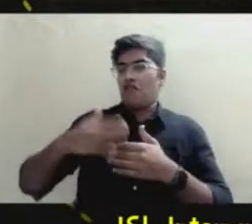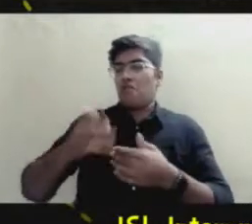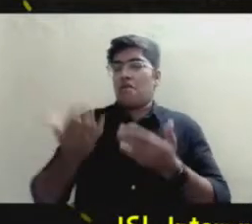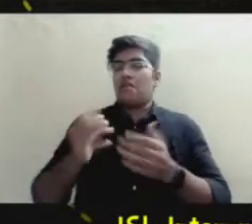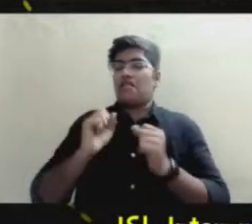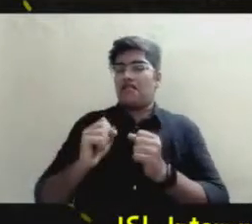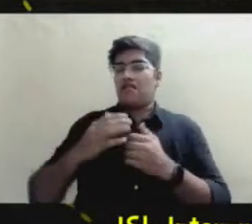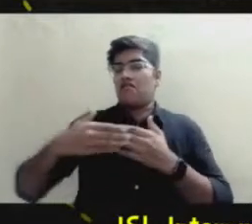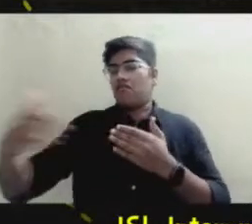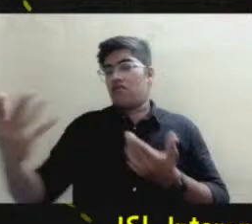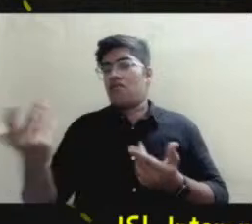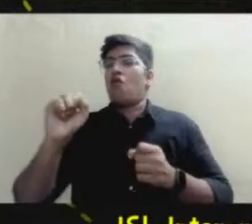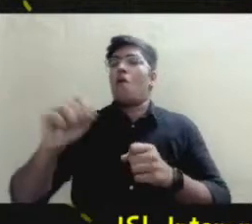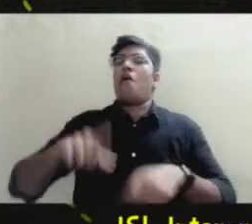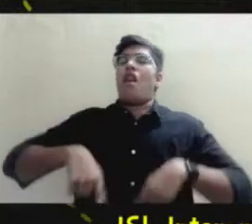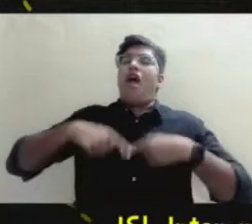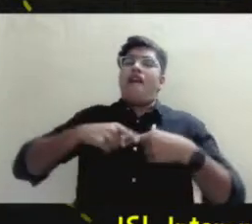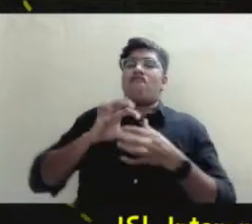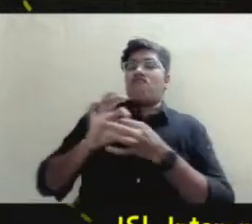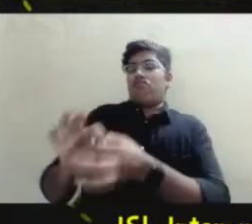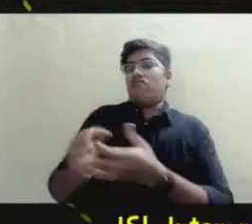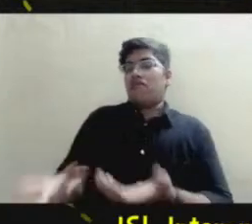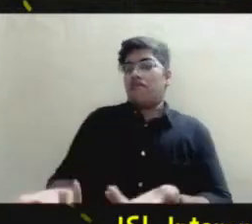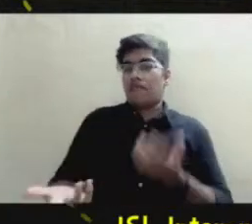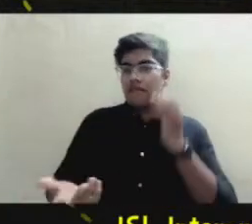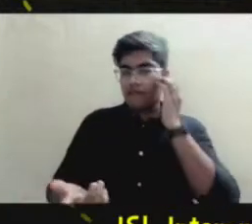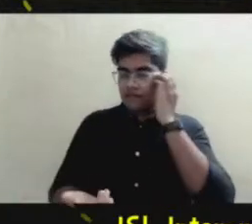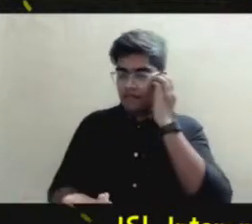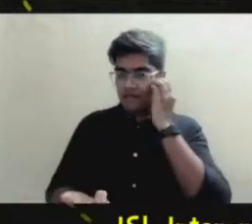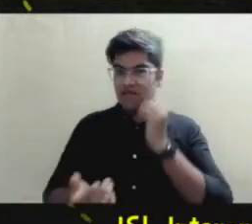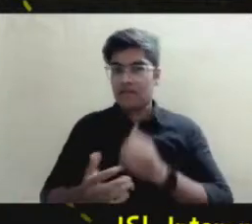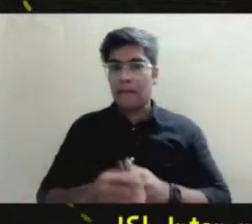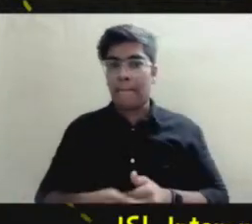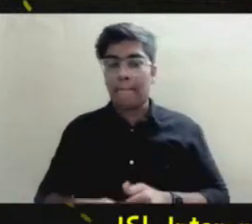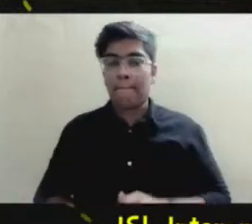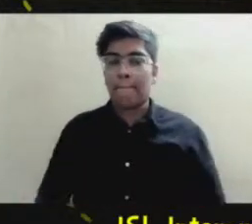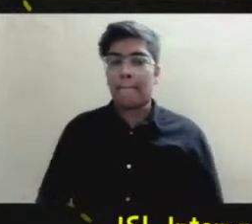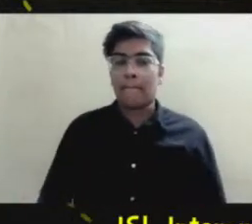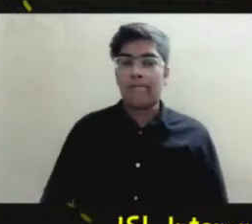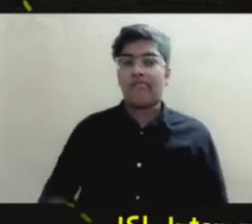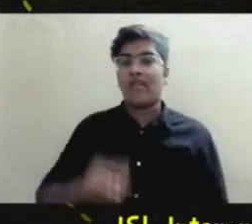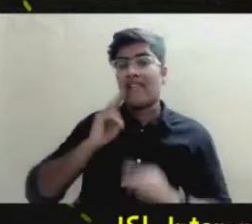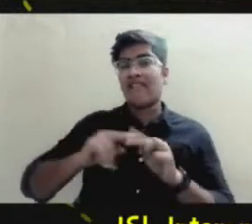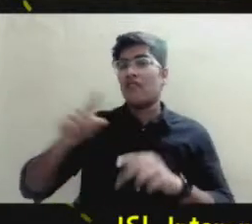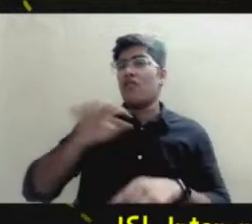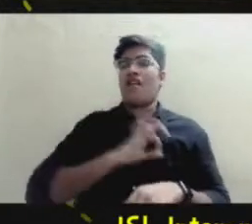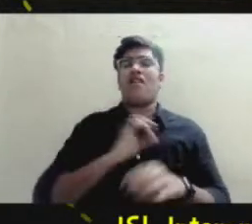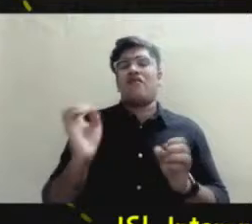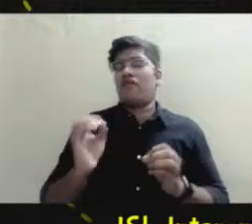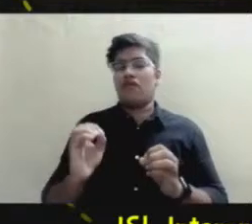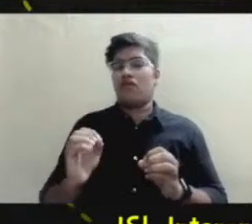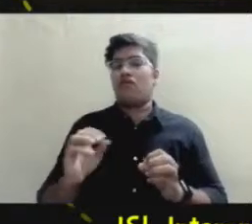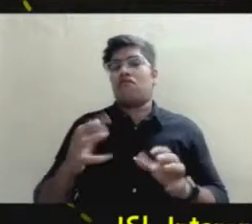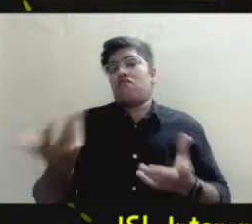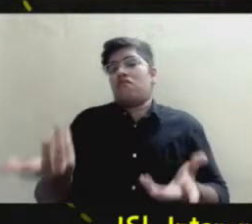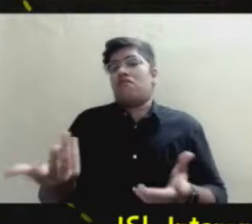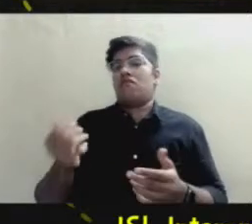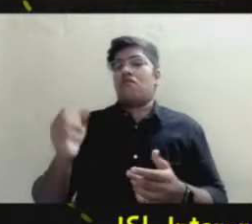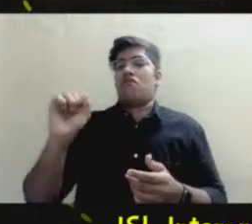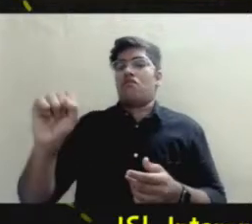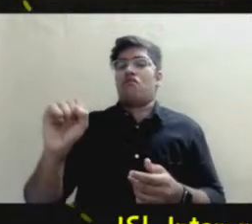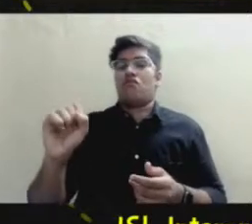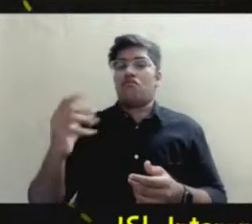But that's part of the challenge, isn't it? And if you don't like that, then I guess you can